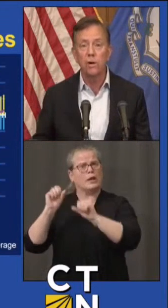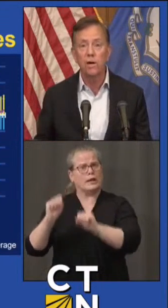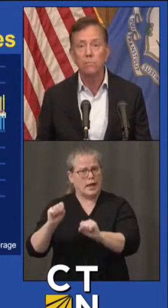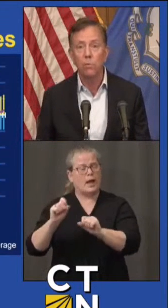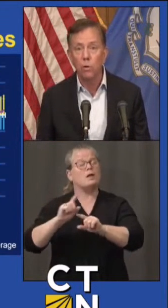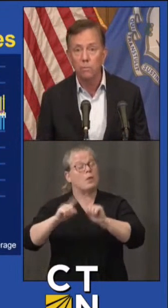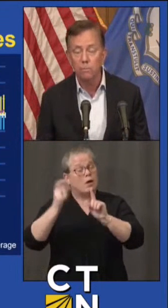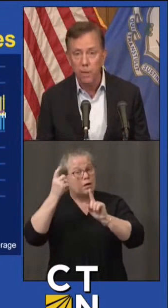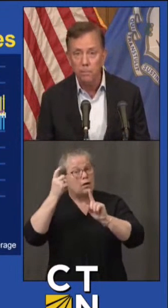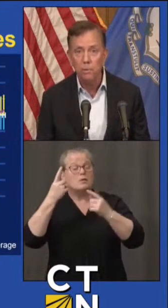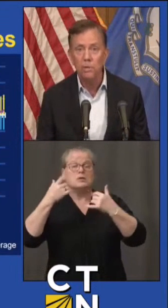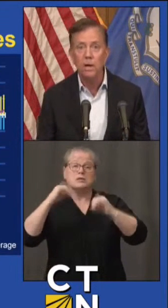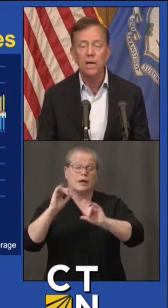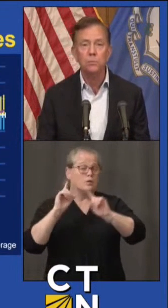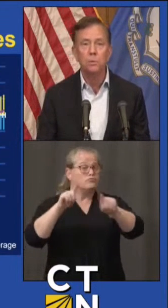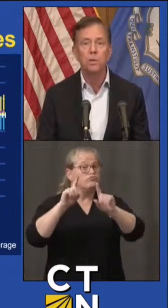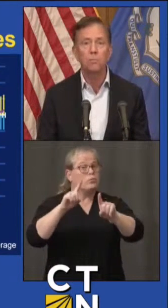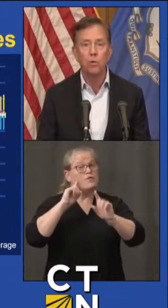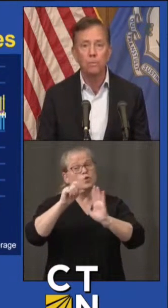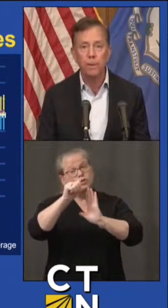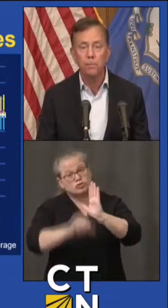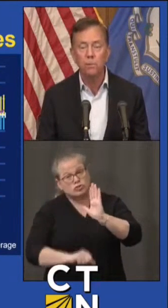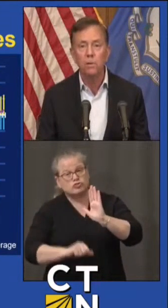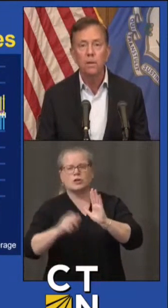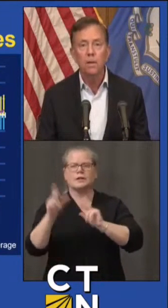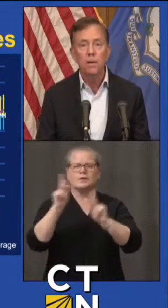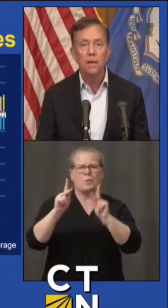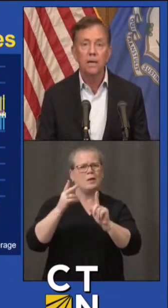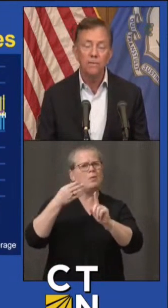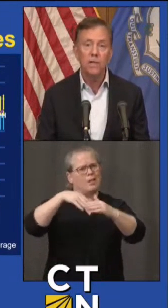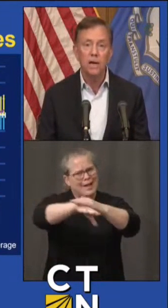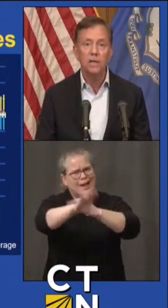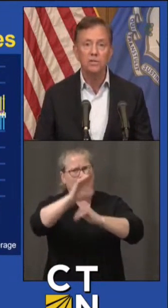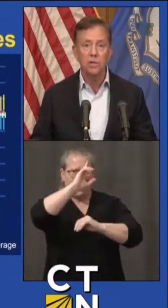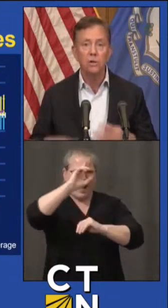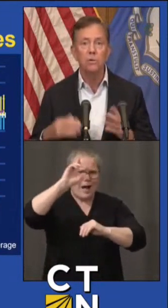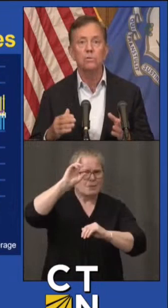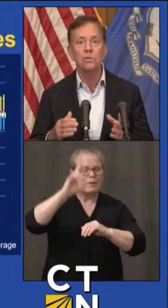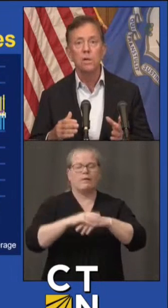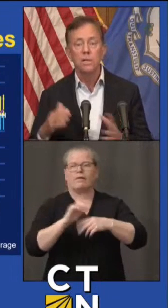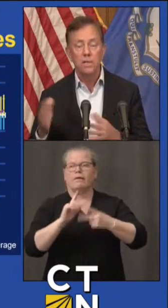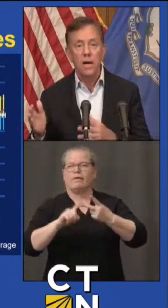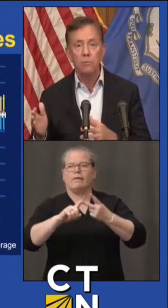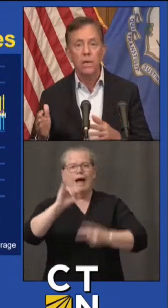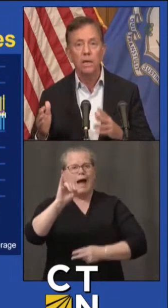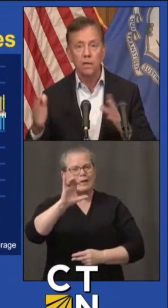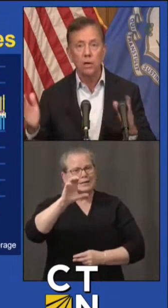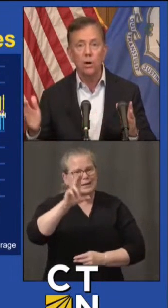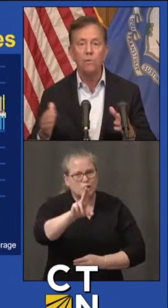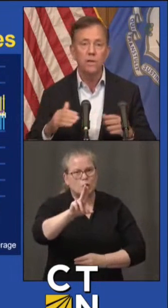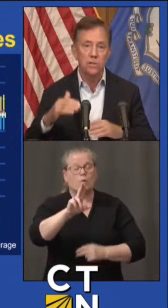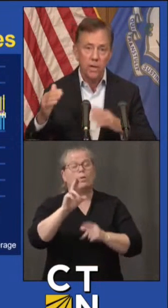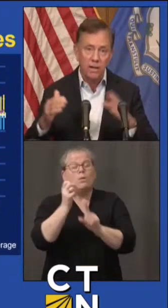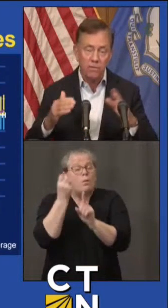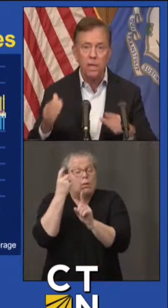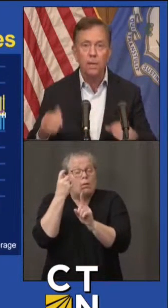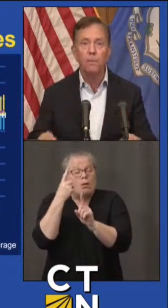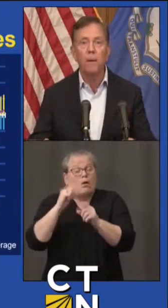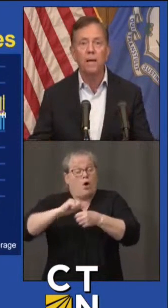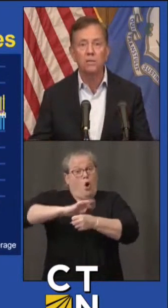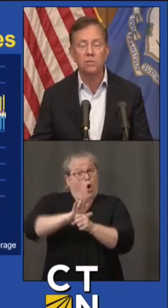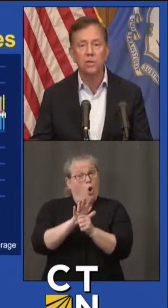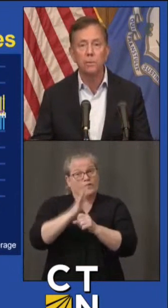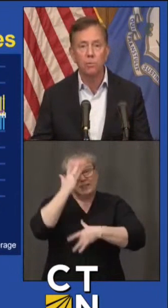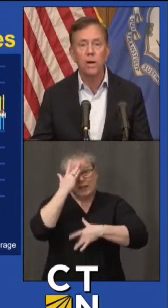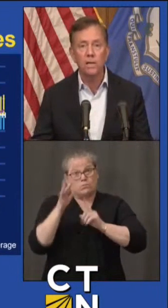do have more people in the hospital and more people even in the ICUs not related to COVID. So we have to keep a